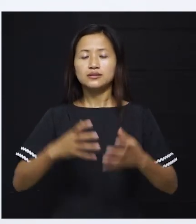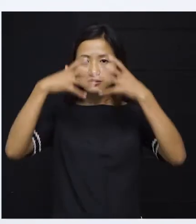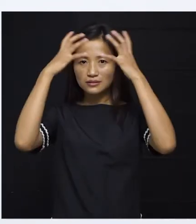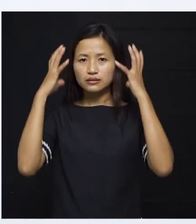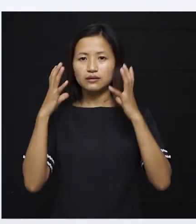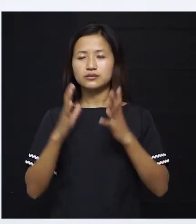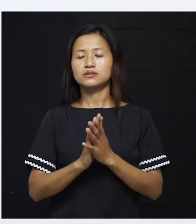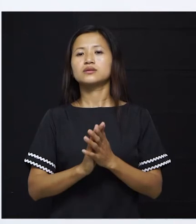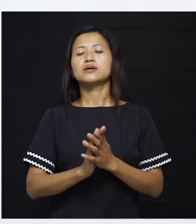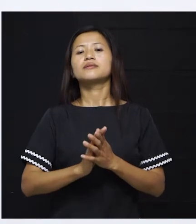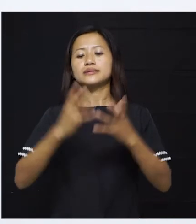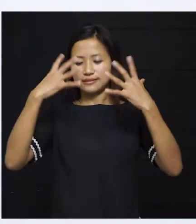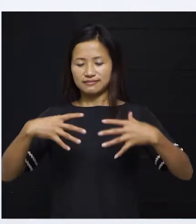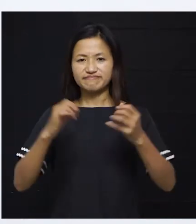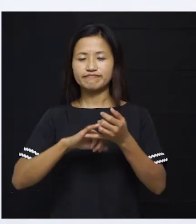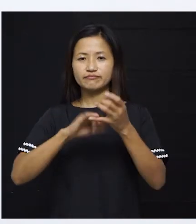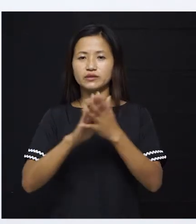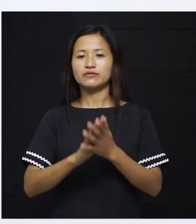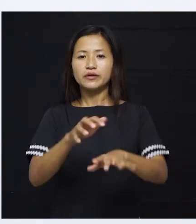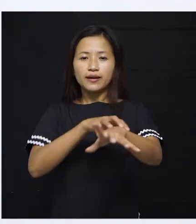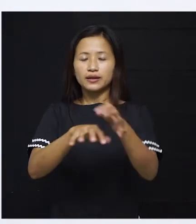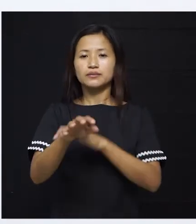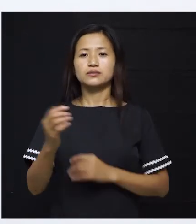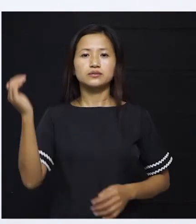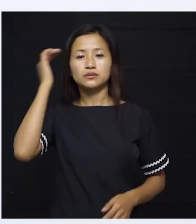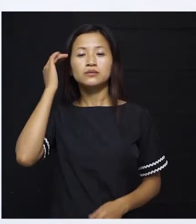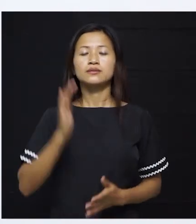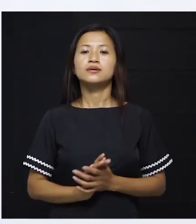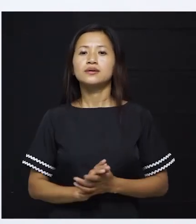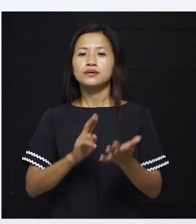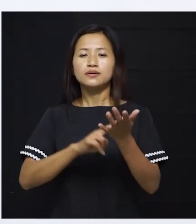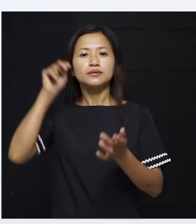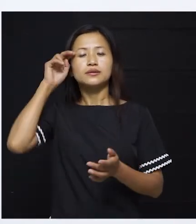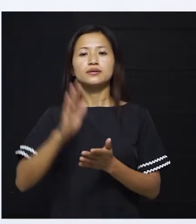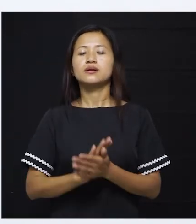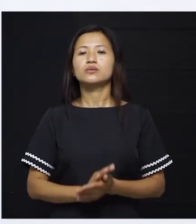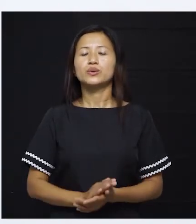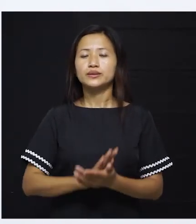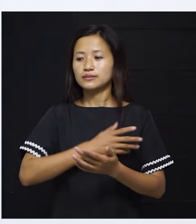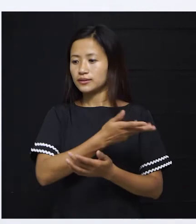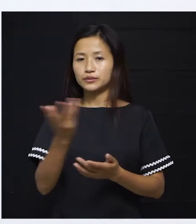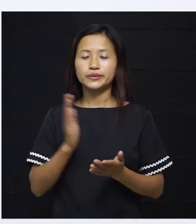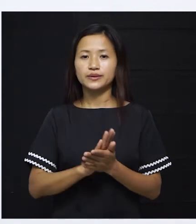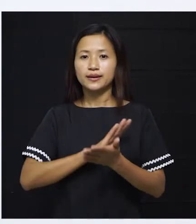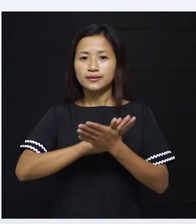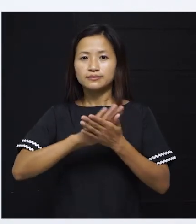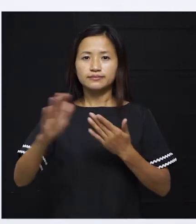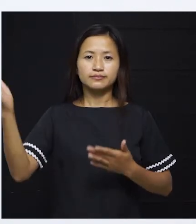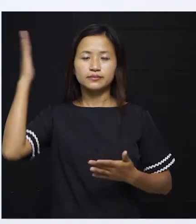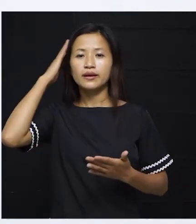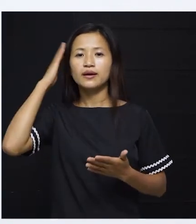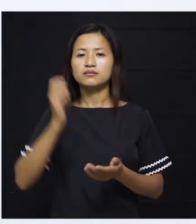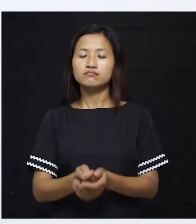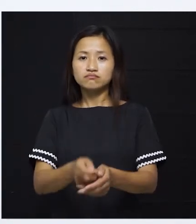animals are kept. So by looking at this, we also get to know that the Nagas were headhunters, right? So whenever they